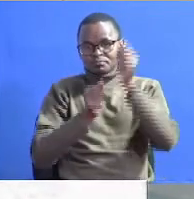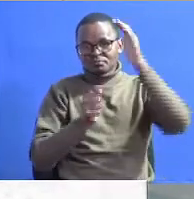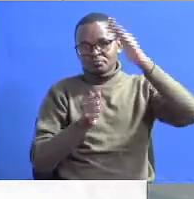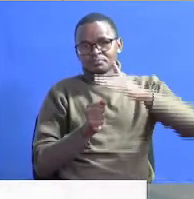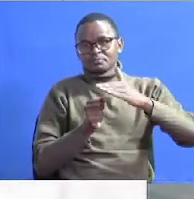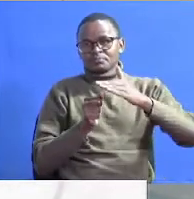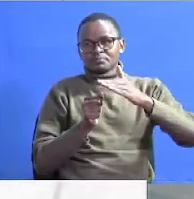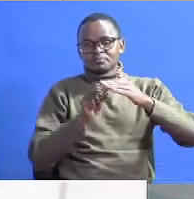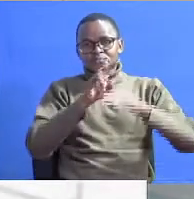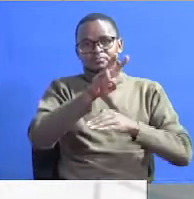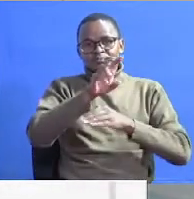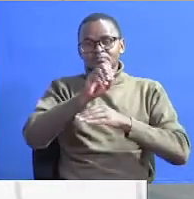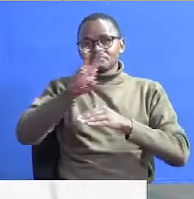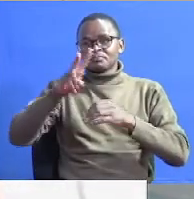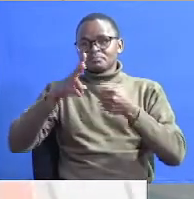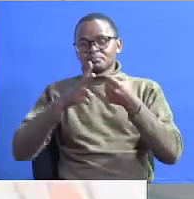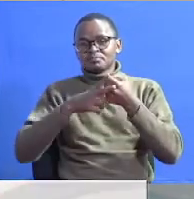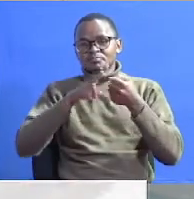to